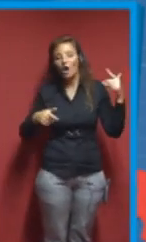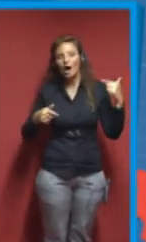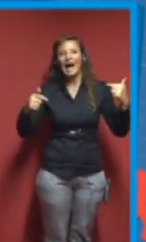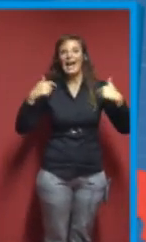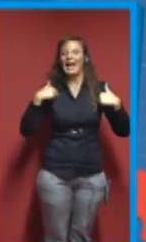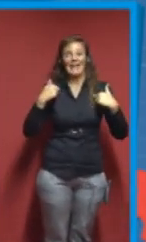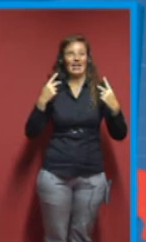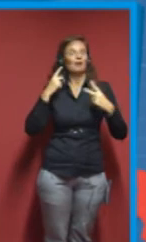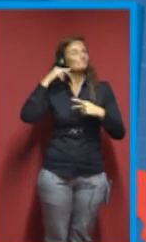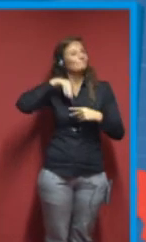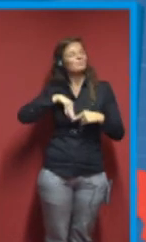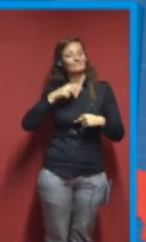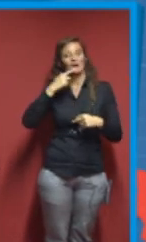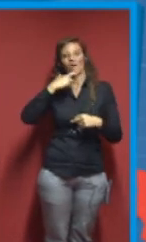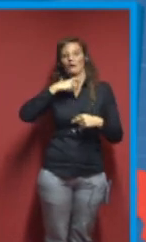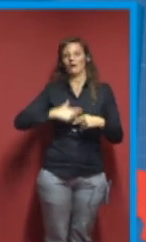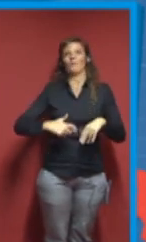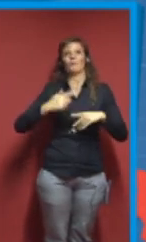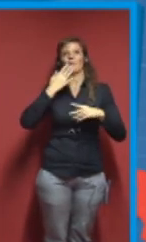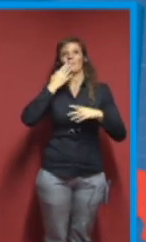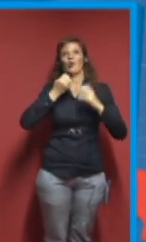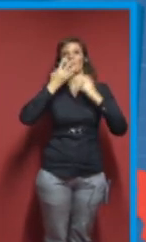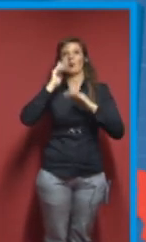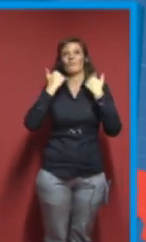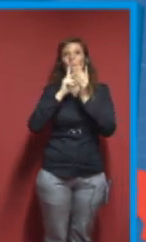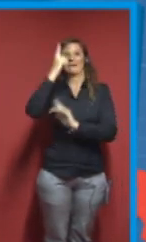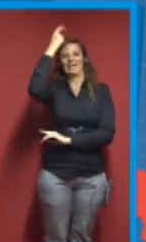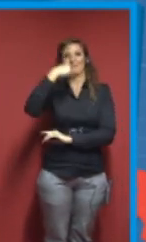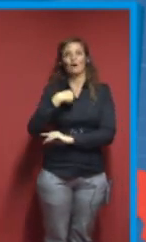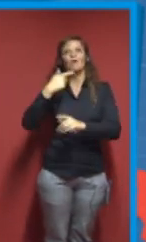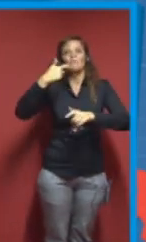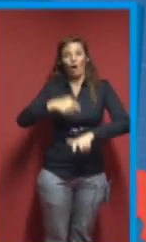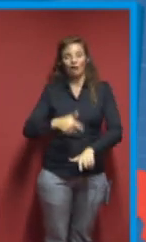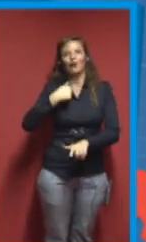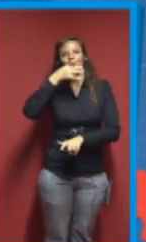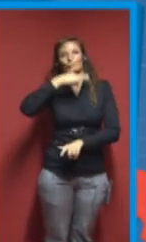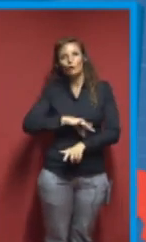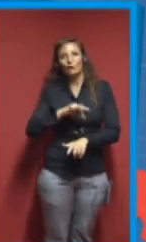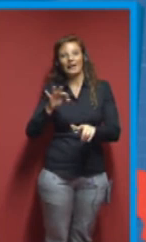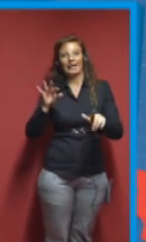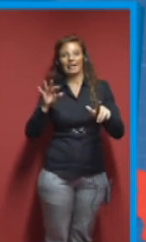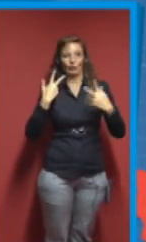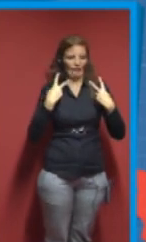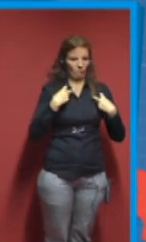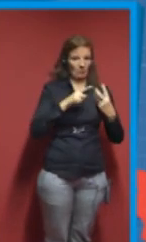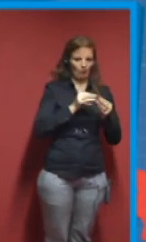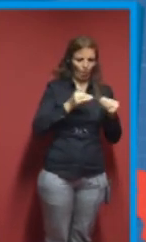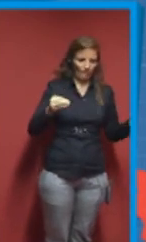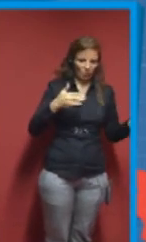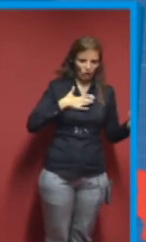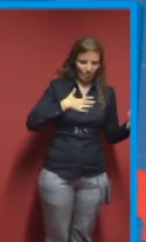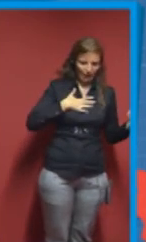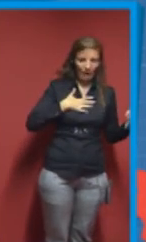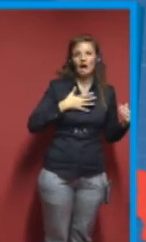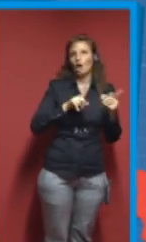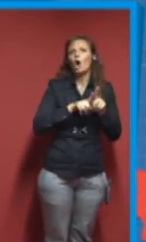because I've managed to combine this recreational interest in wingsuit flying with my professional and academic